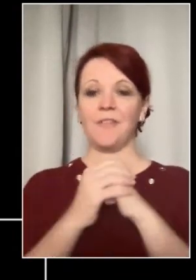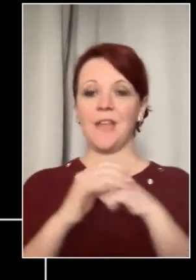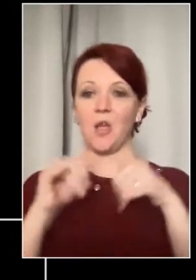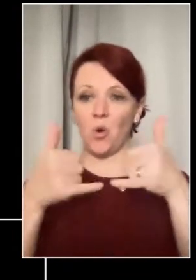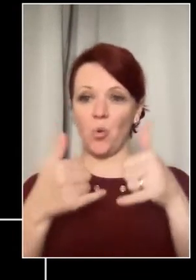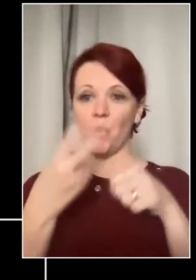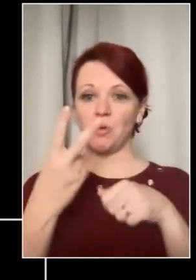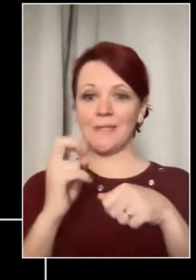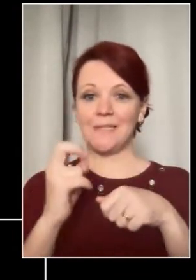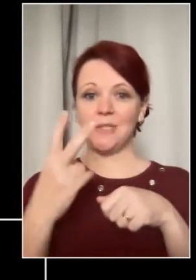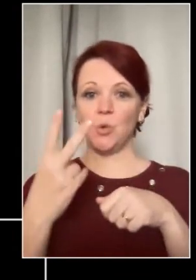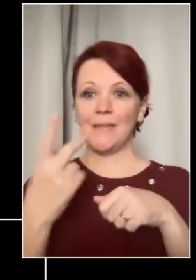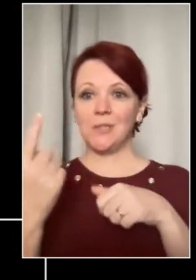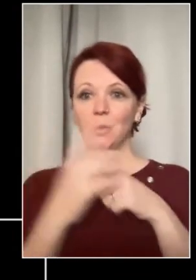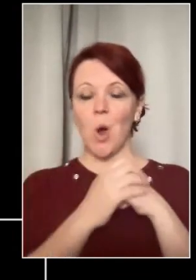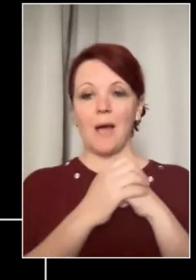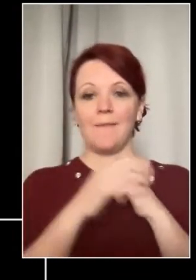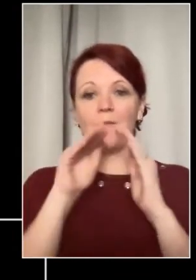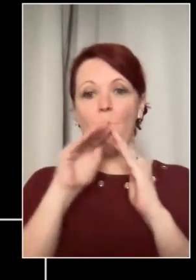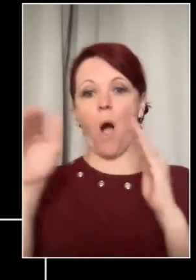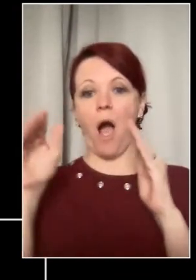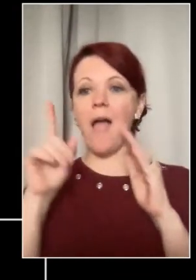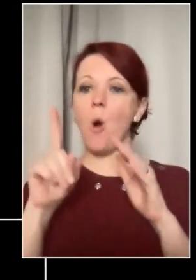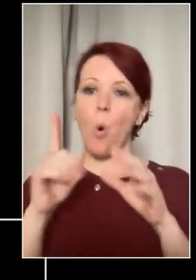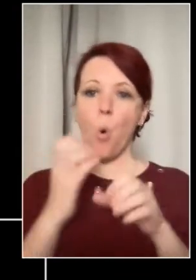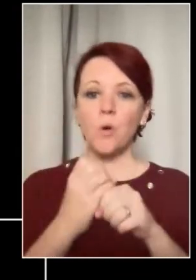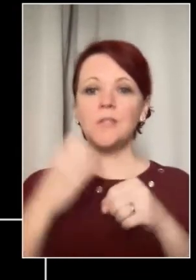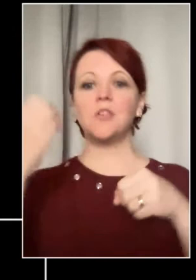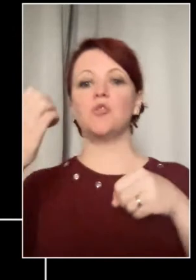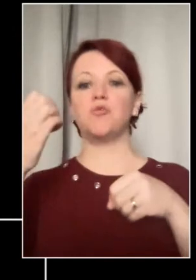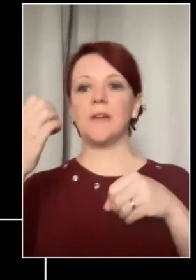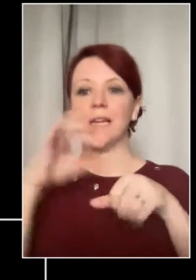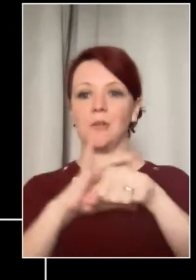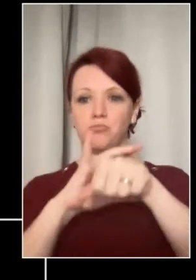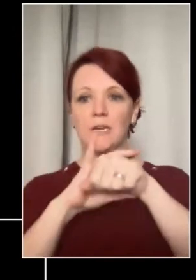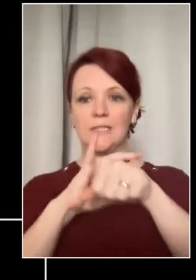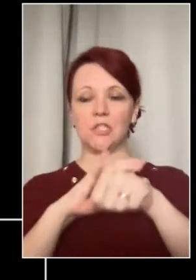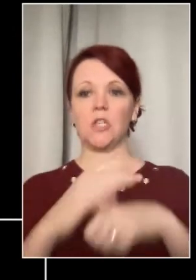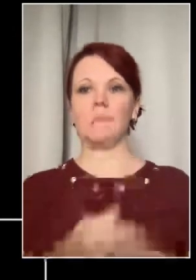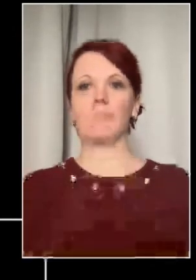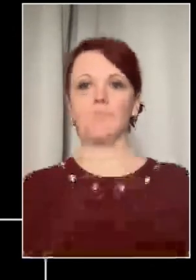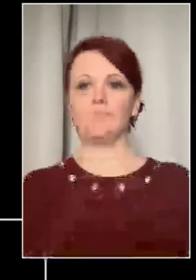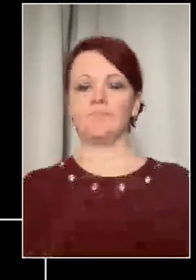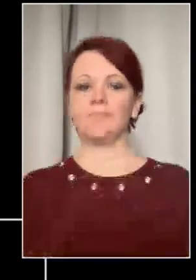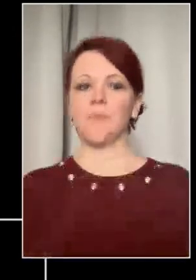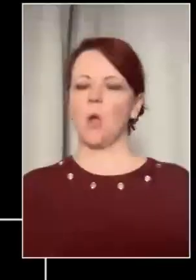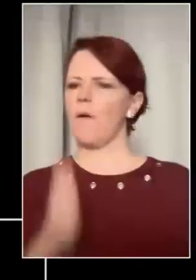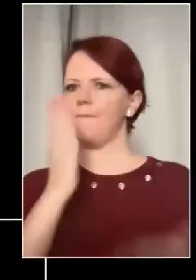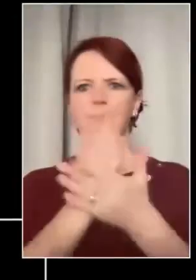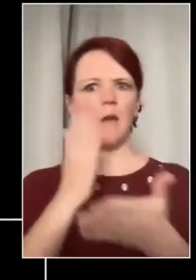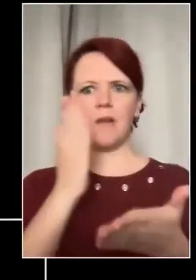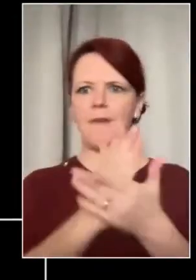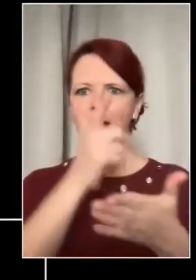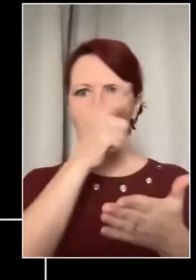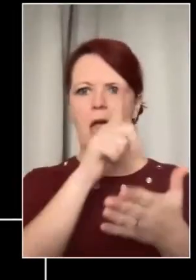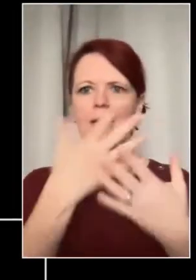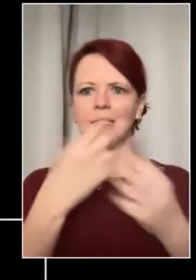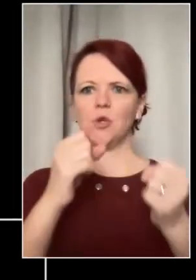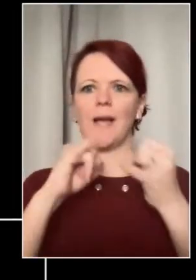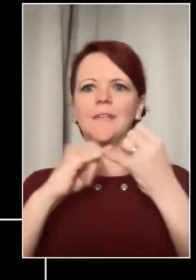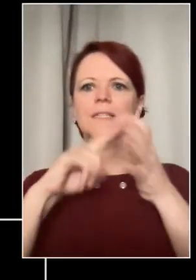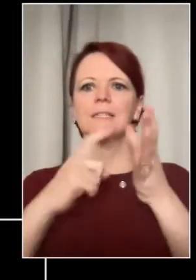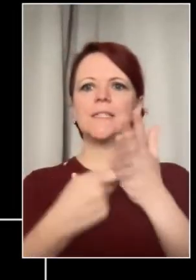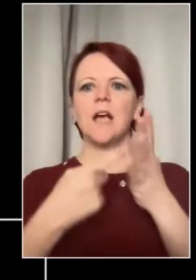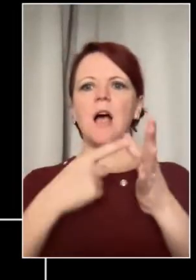Royal Navy have nurtured more than a few apprentices in their time. So stand to attention, because we're very lucky to have Commander Sarah Balls from the Royal